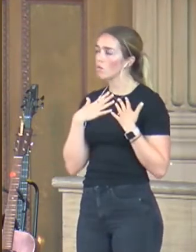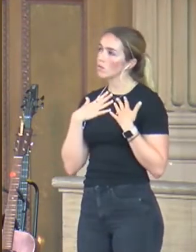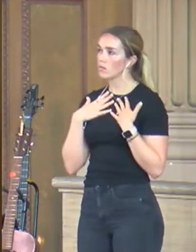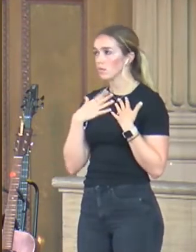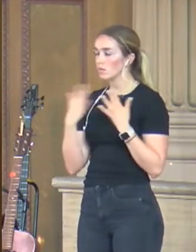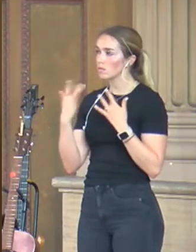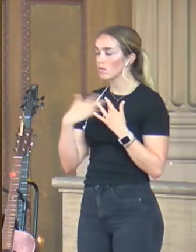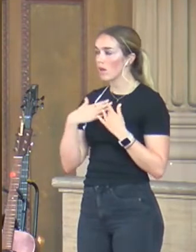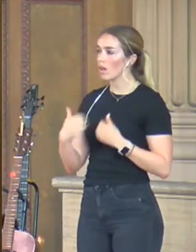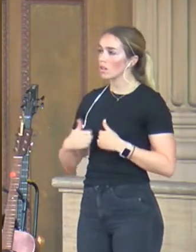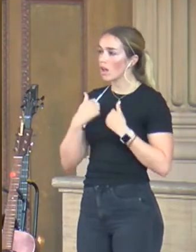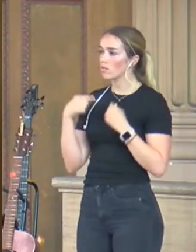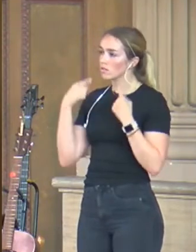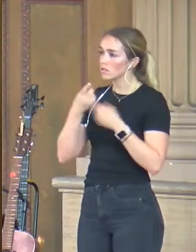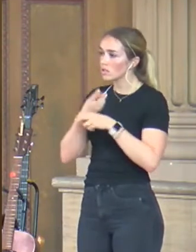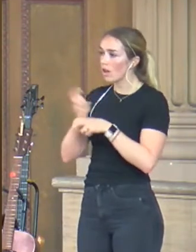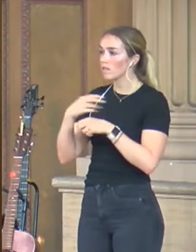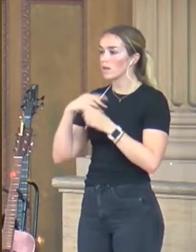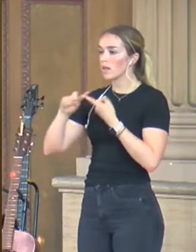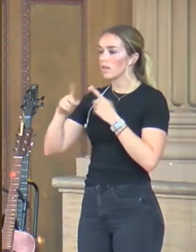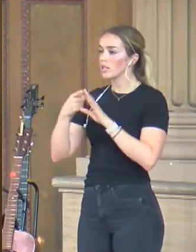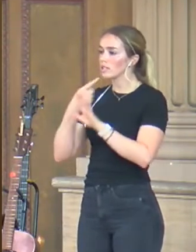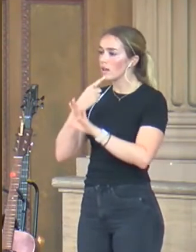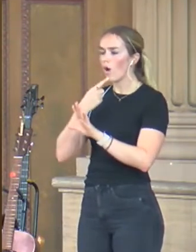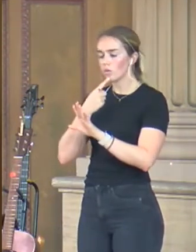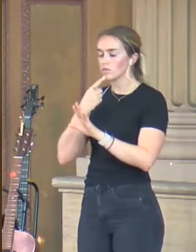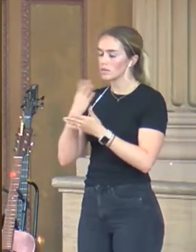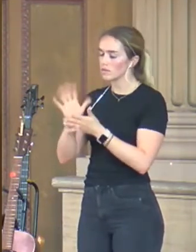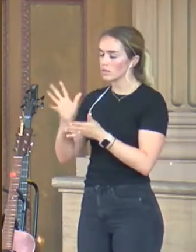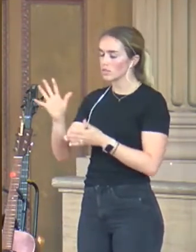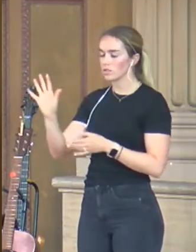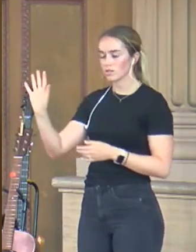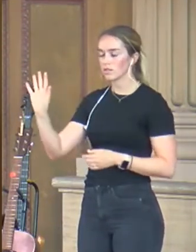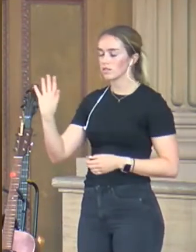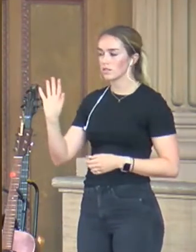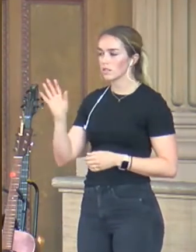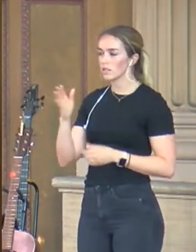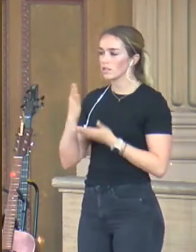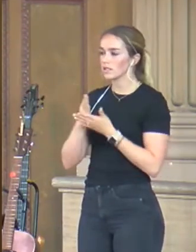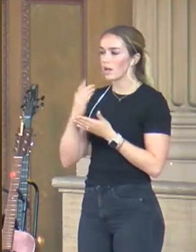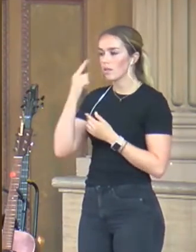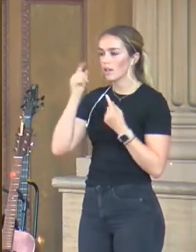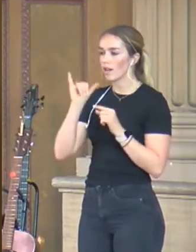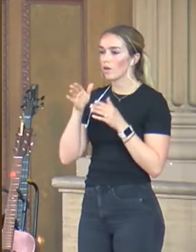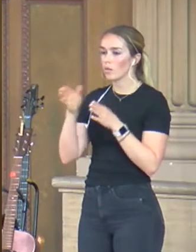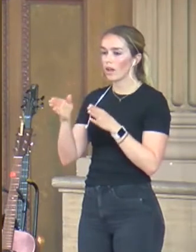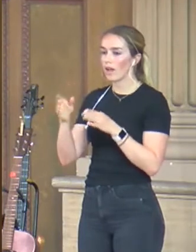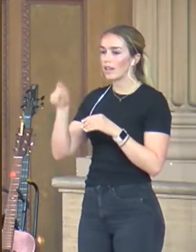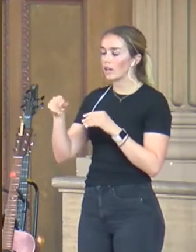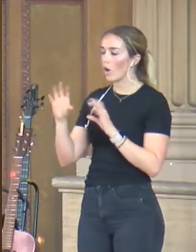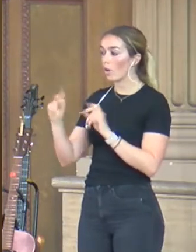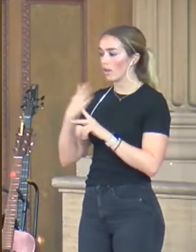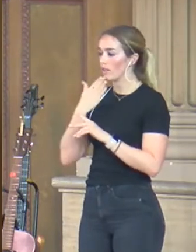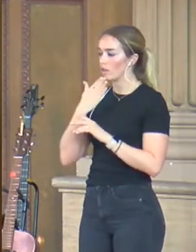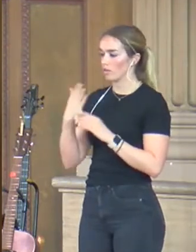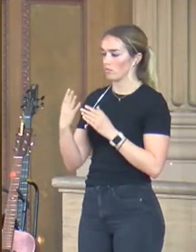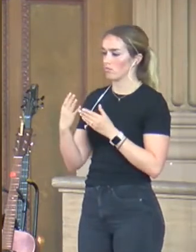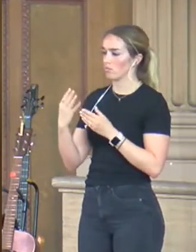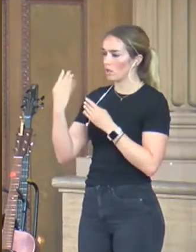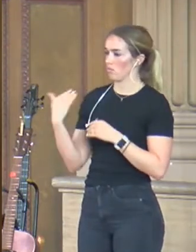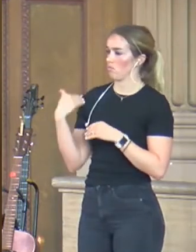thinking unnecessarily and I've had good friends who've told me like, knock it off. Like, stop it. Stop thinking that way. And I've needed that correction. We need that sometimes.